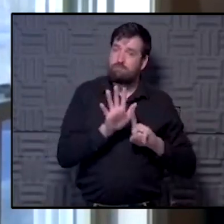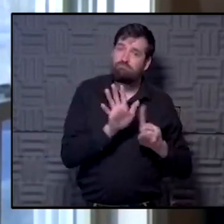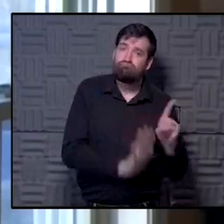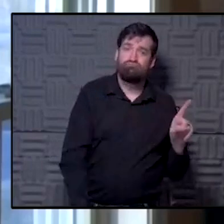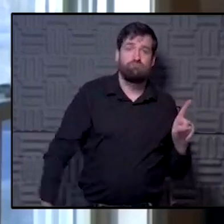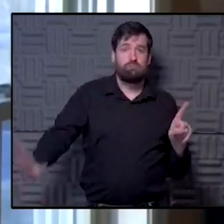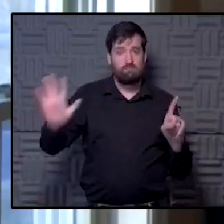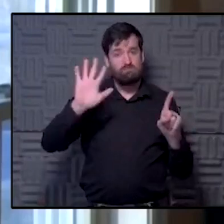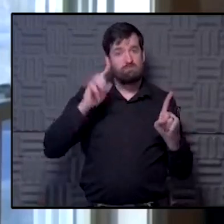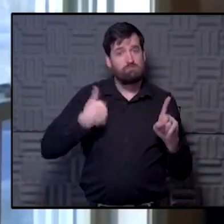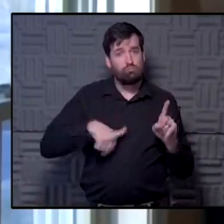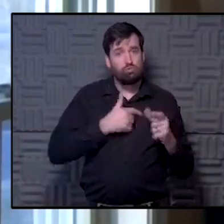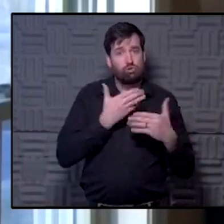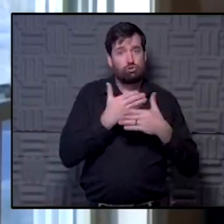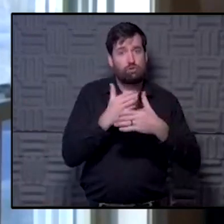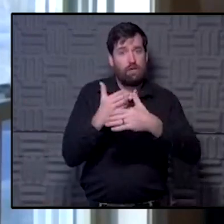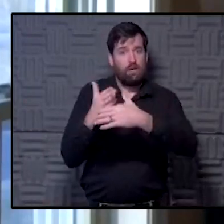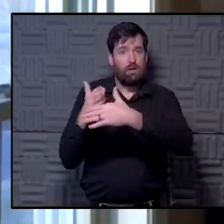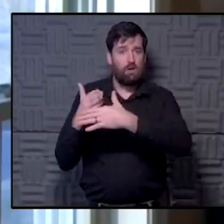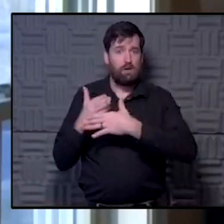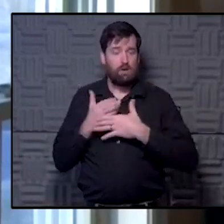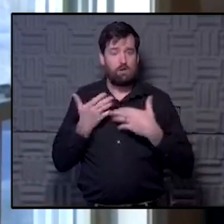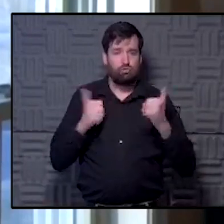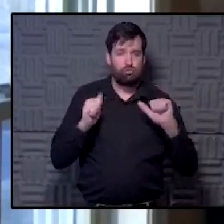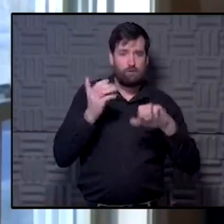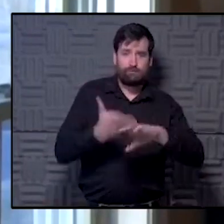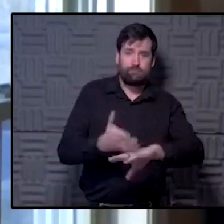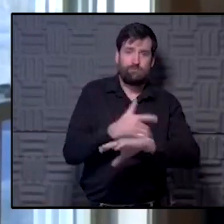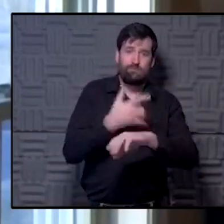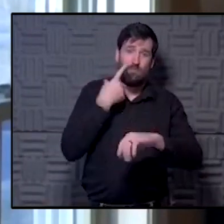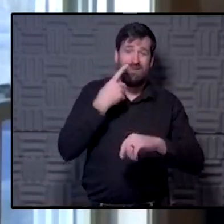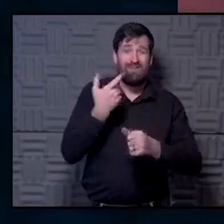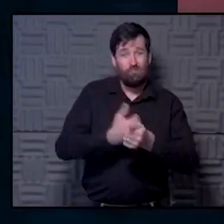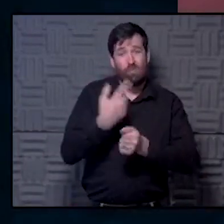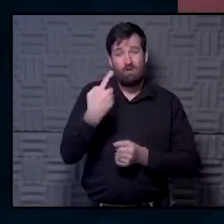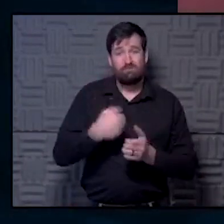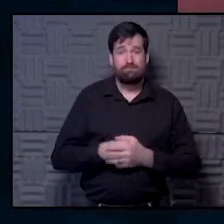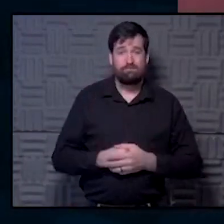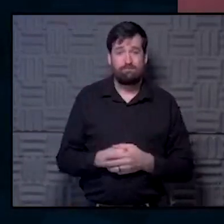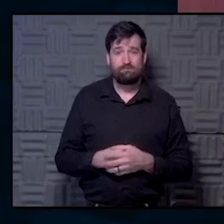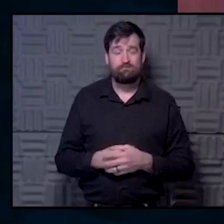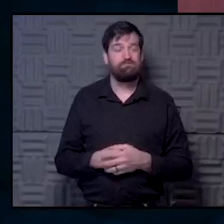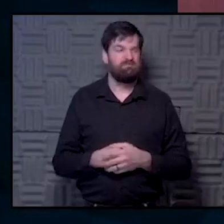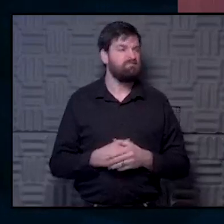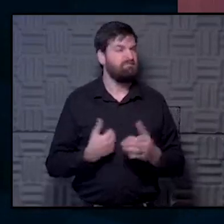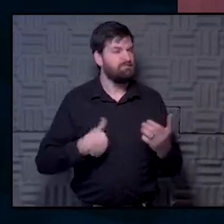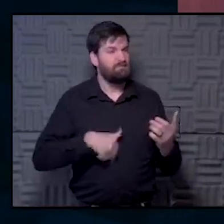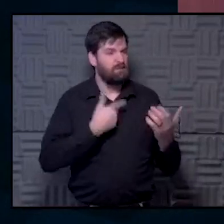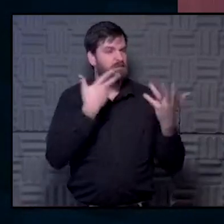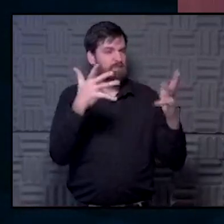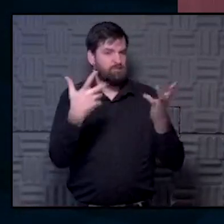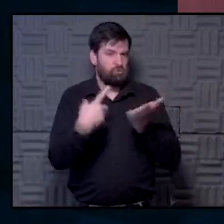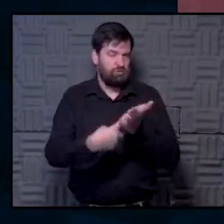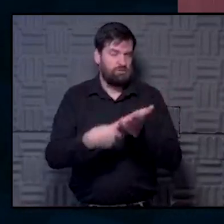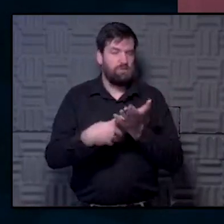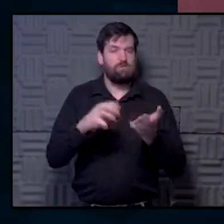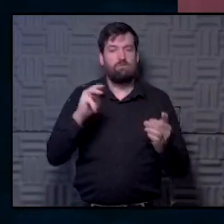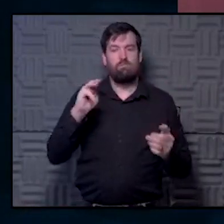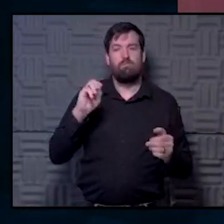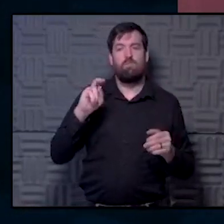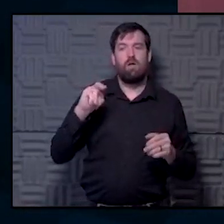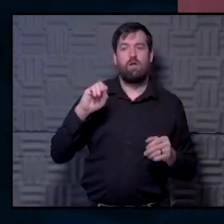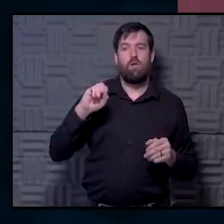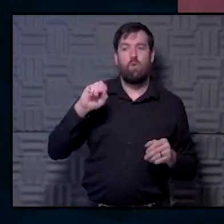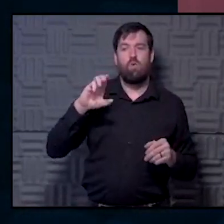are sharing things. We are trying to make things better for everyone. Yeah. And we have talked about monoclonal antibody